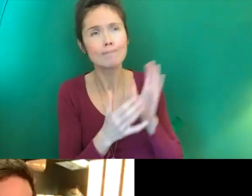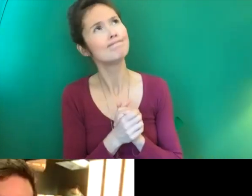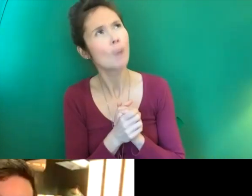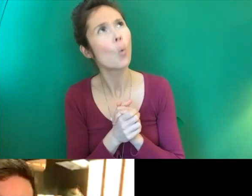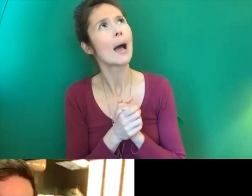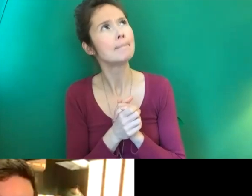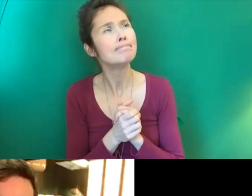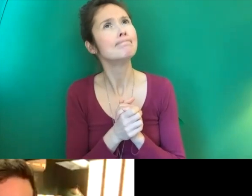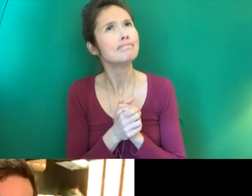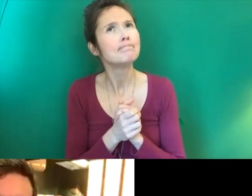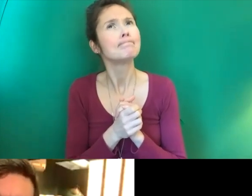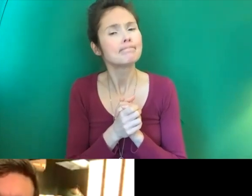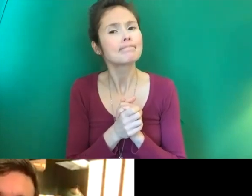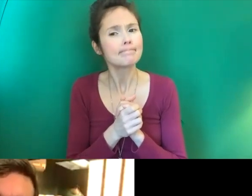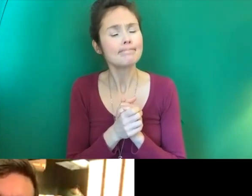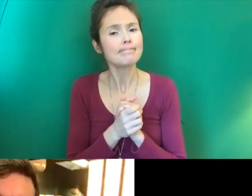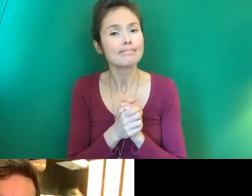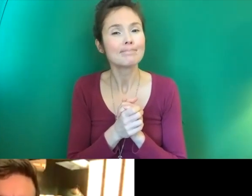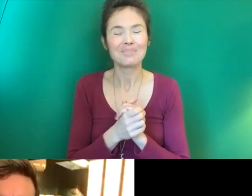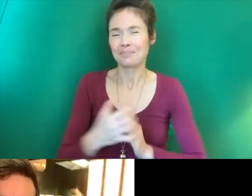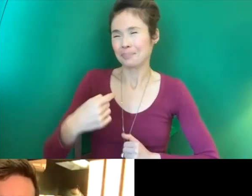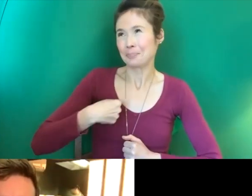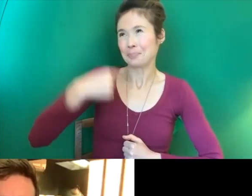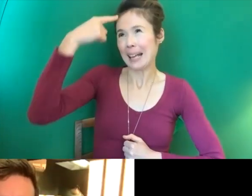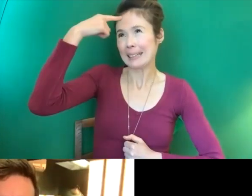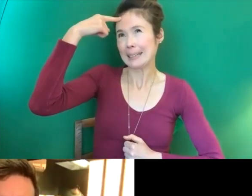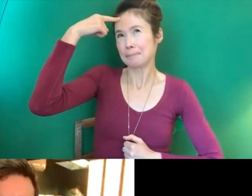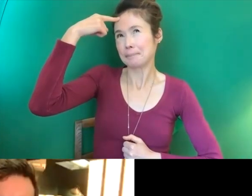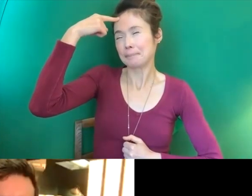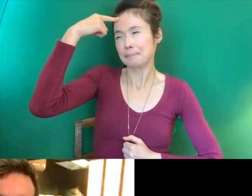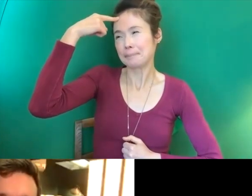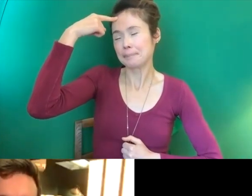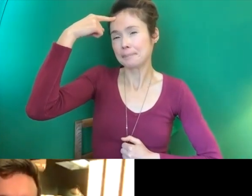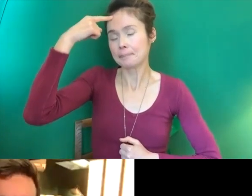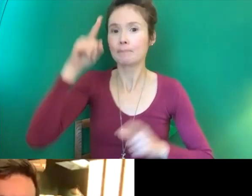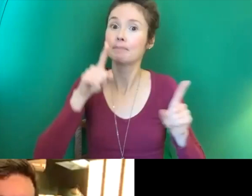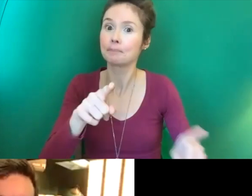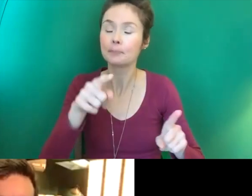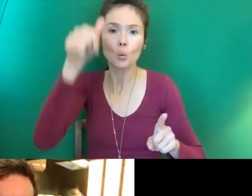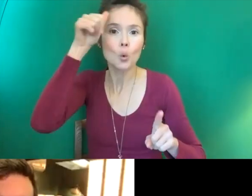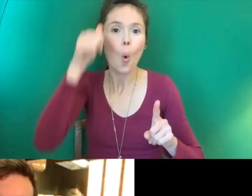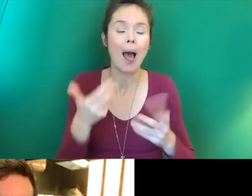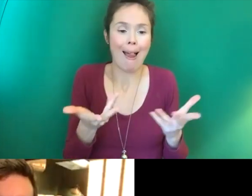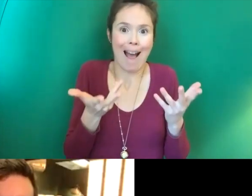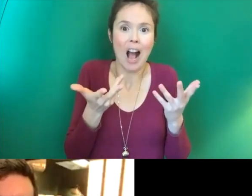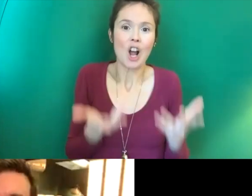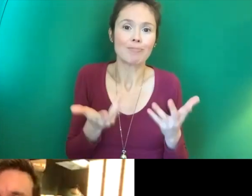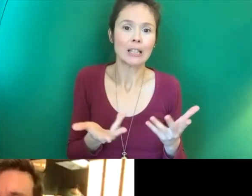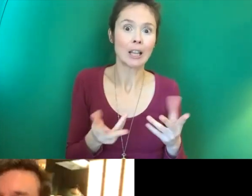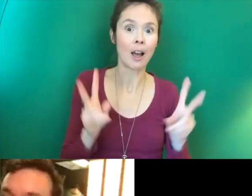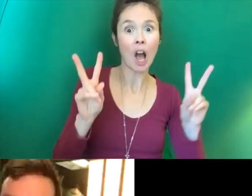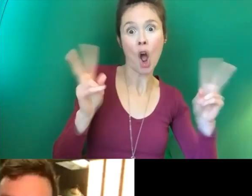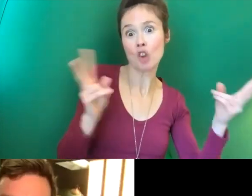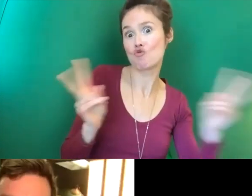I've tried to make sure, well, my thing would be not to just keep moving with what the current trend is. So thinking, oh